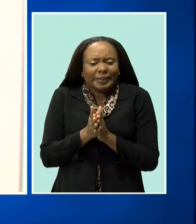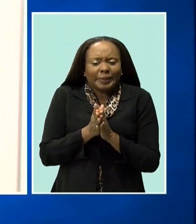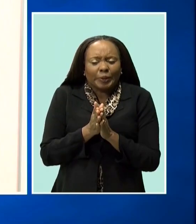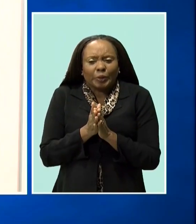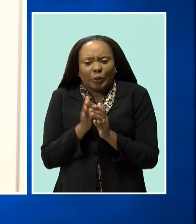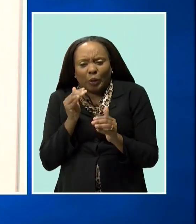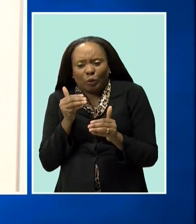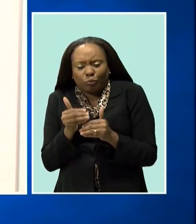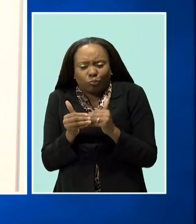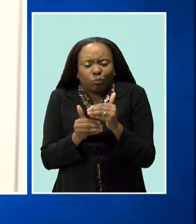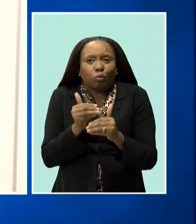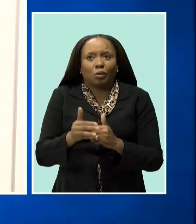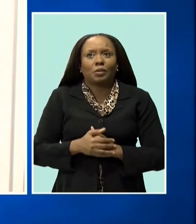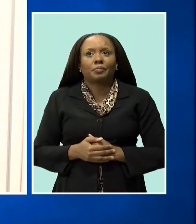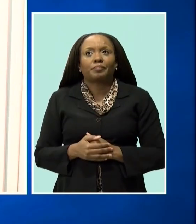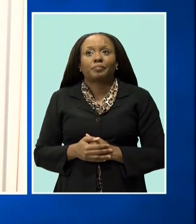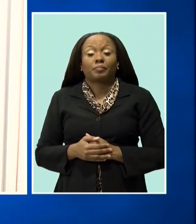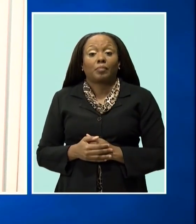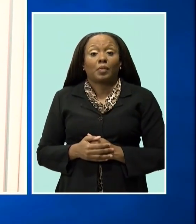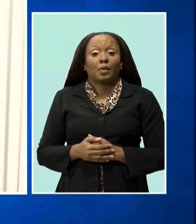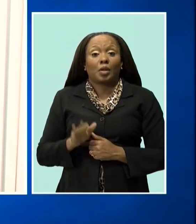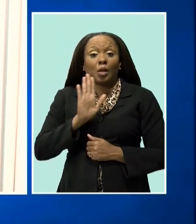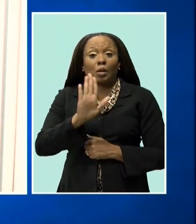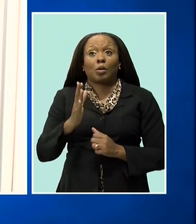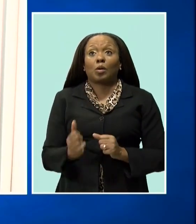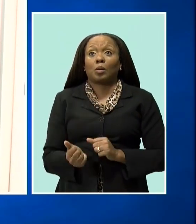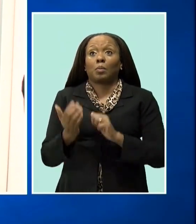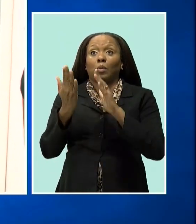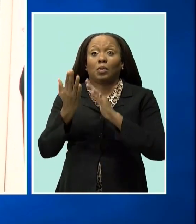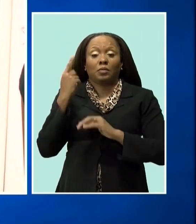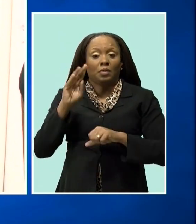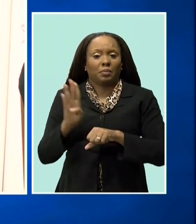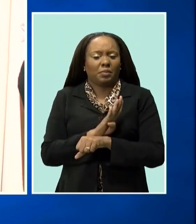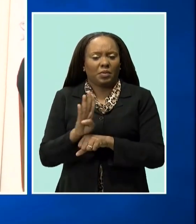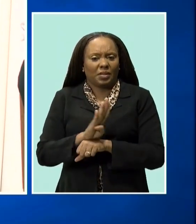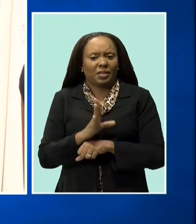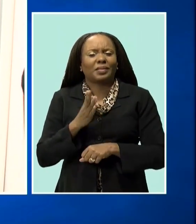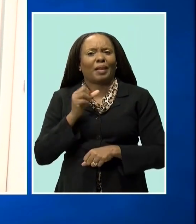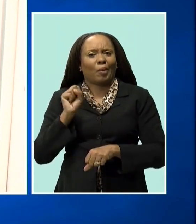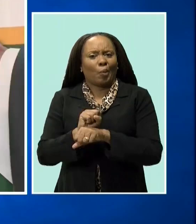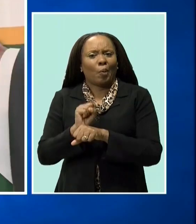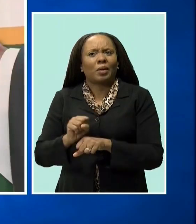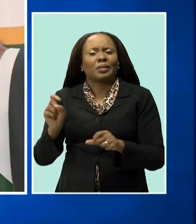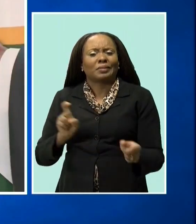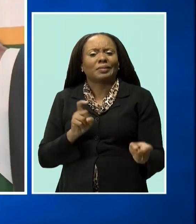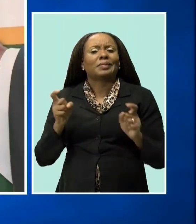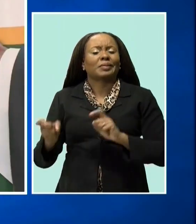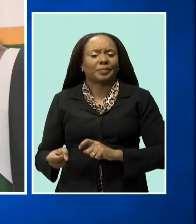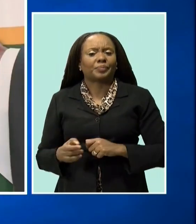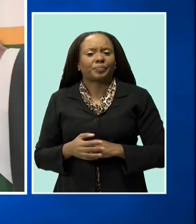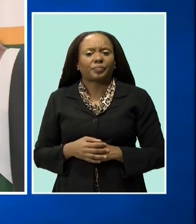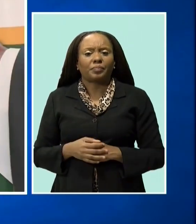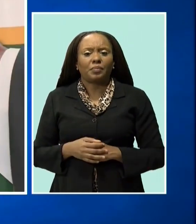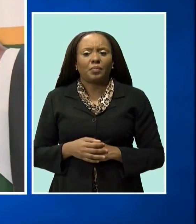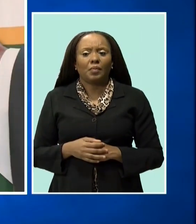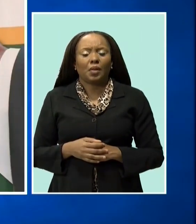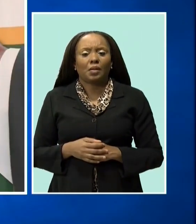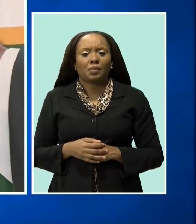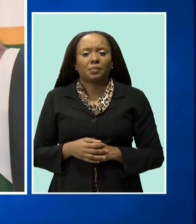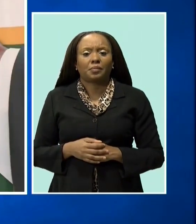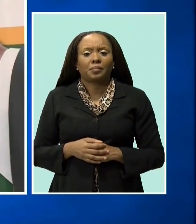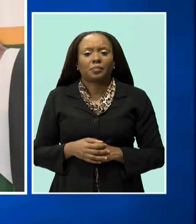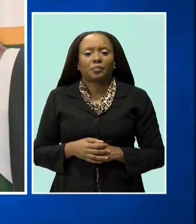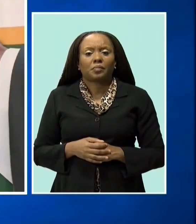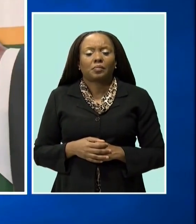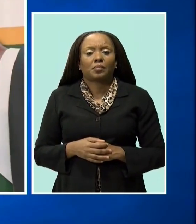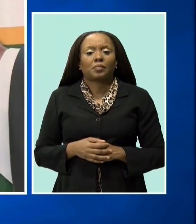that the approach to the world of work and business has changed significantly. The COVID-19 pandemic just exacerbated